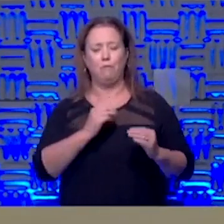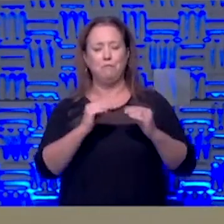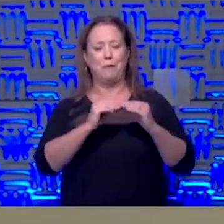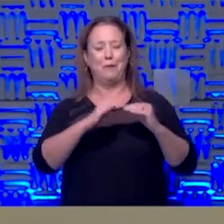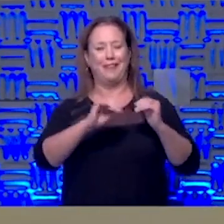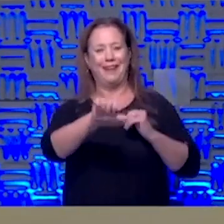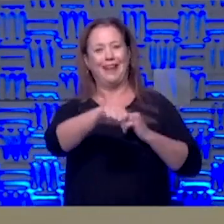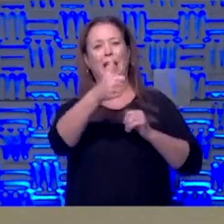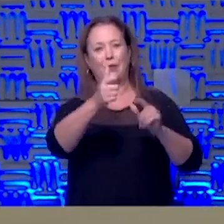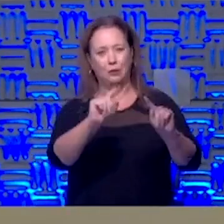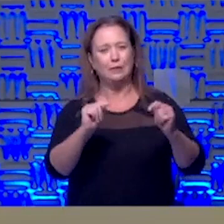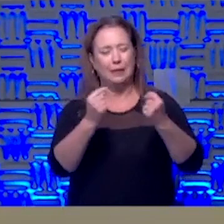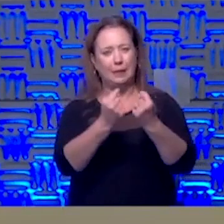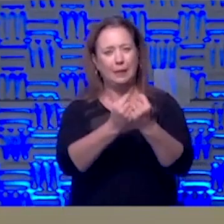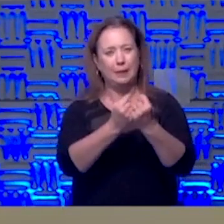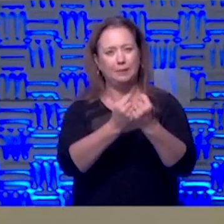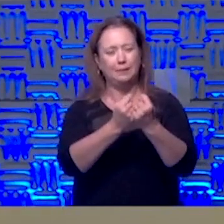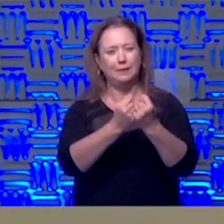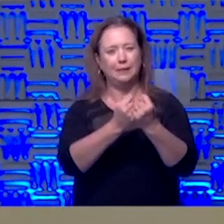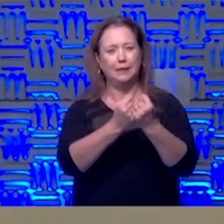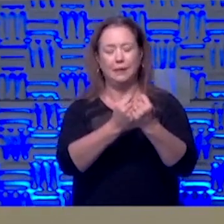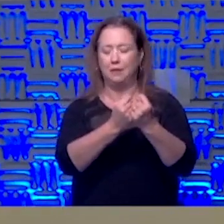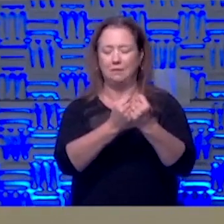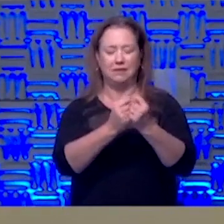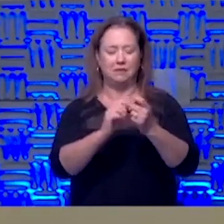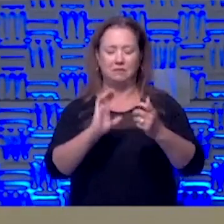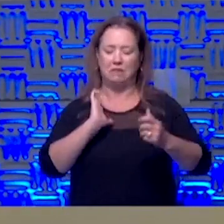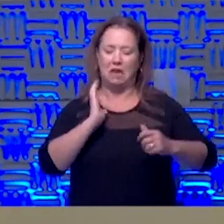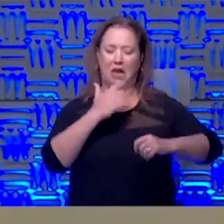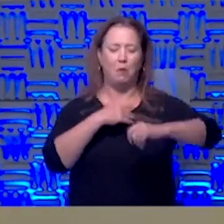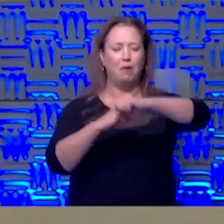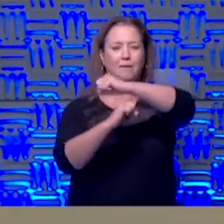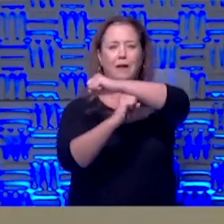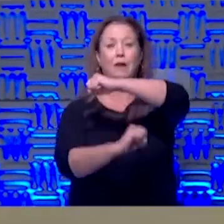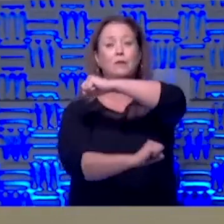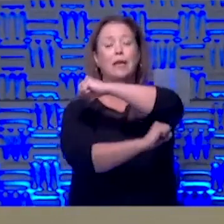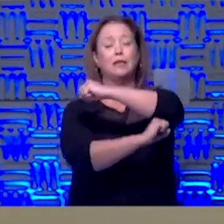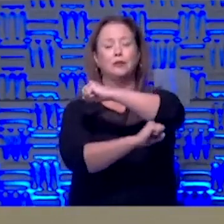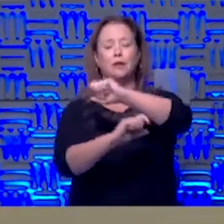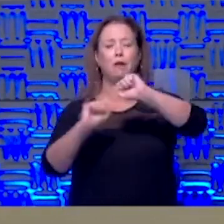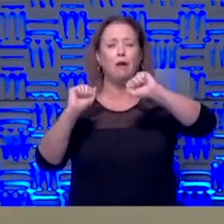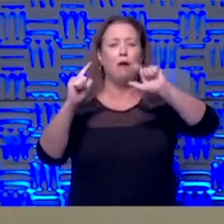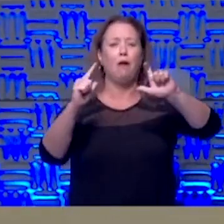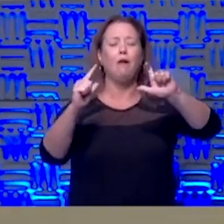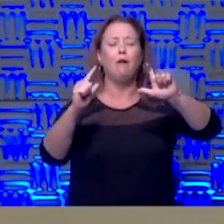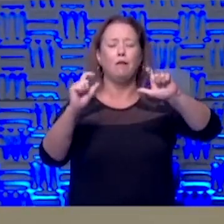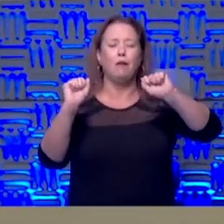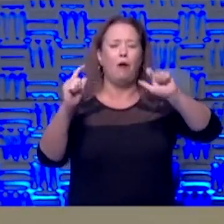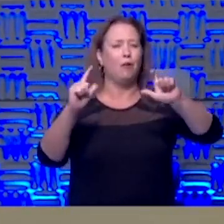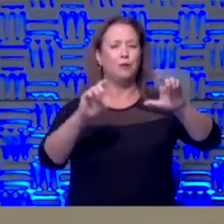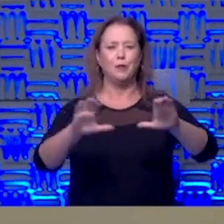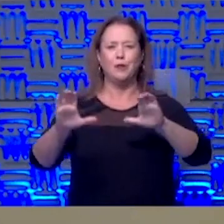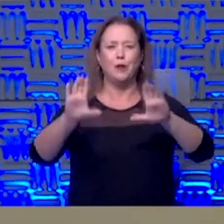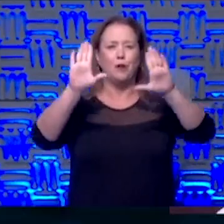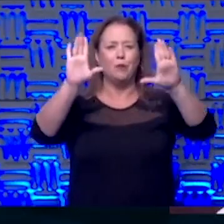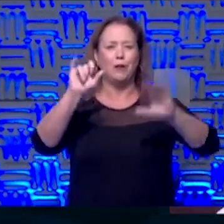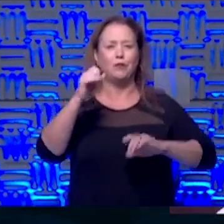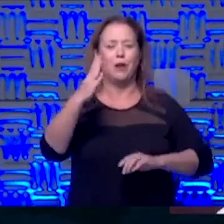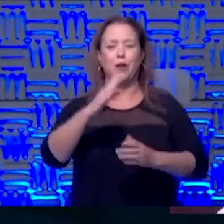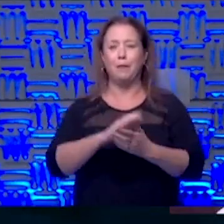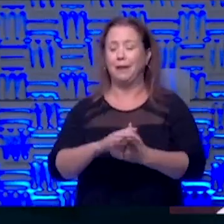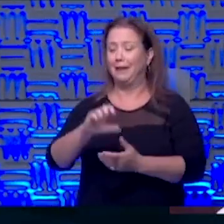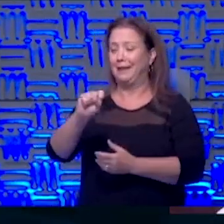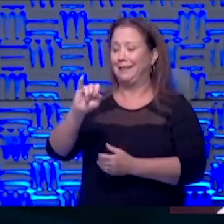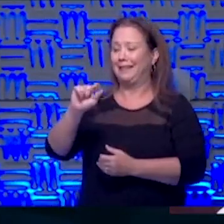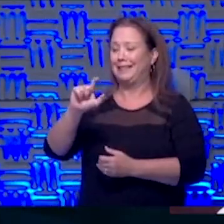teams. That's just our foundation. And so everyone's done a fantastic job. That's awesome. And hey, that Brady Singer kid